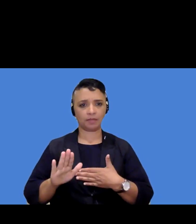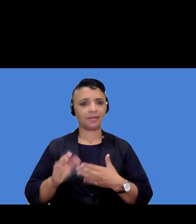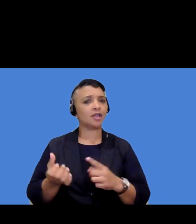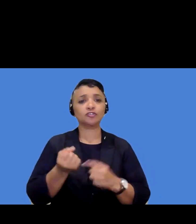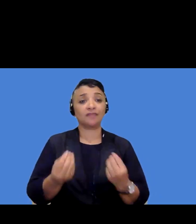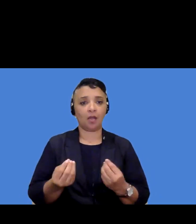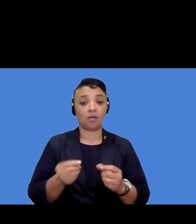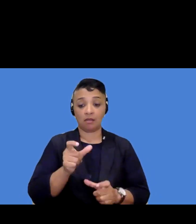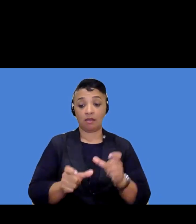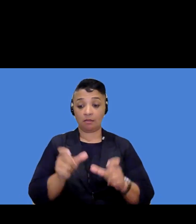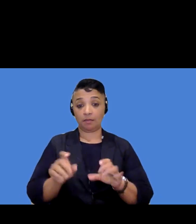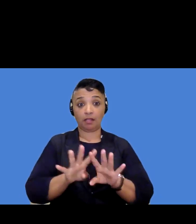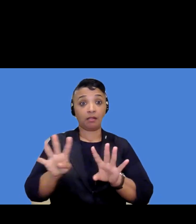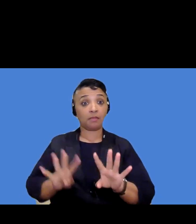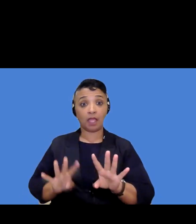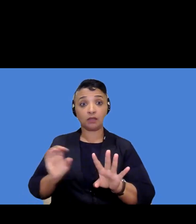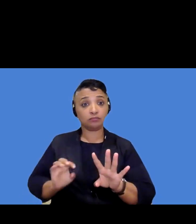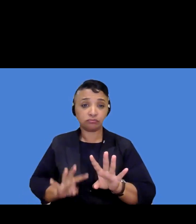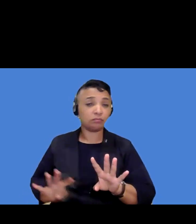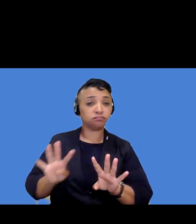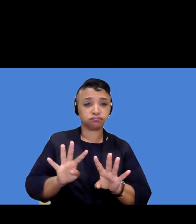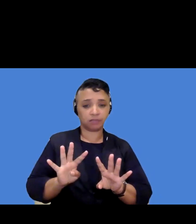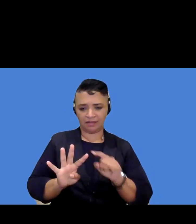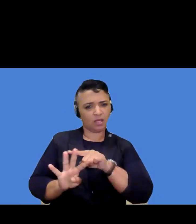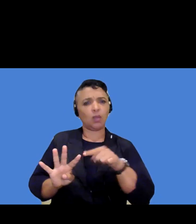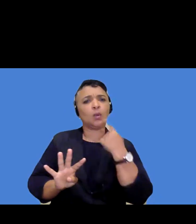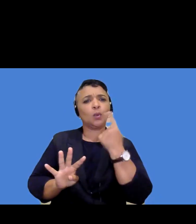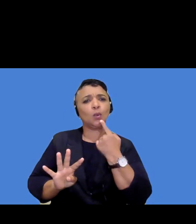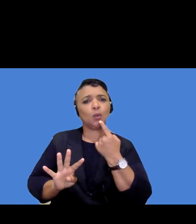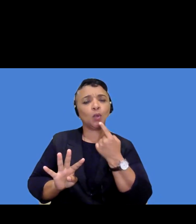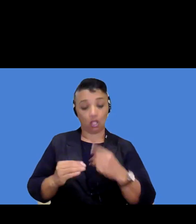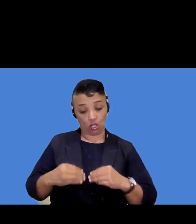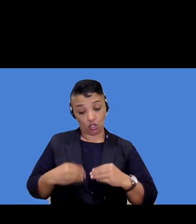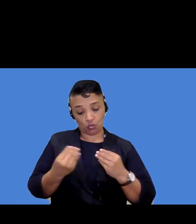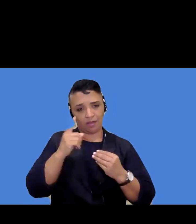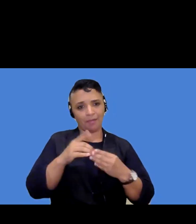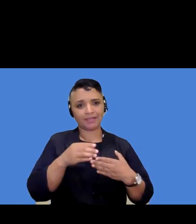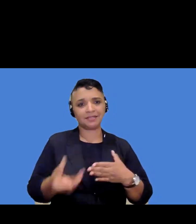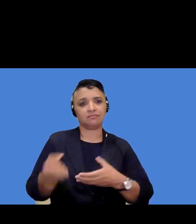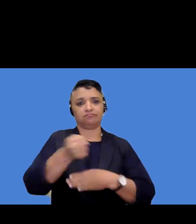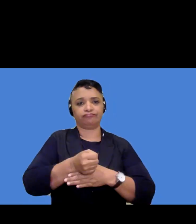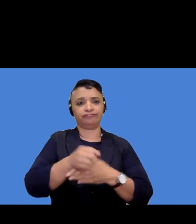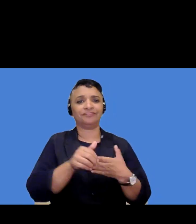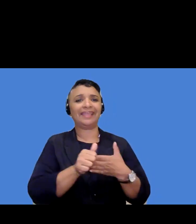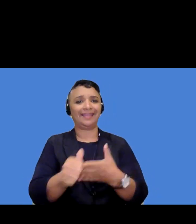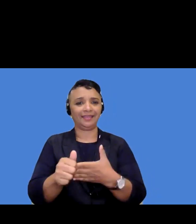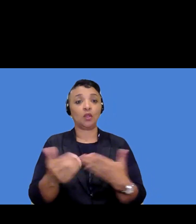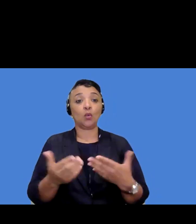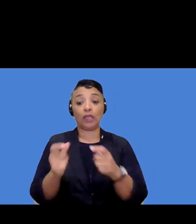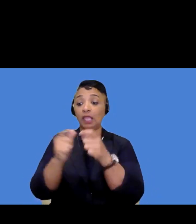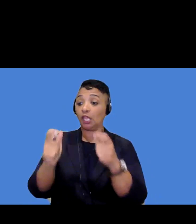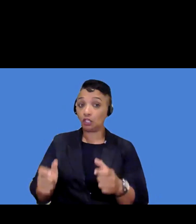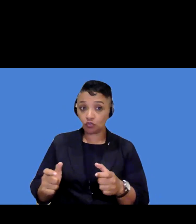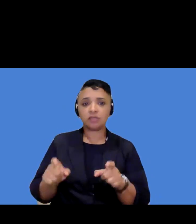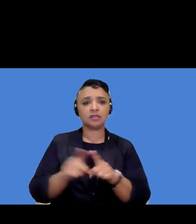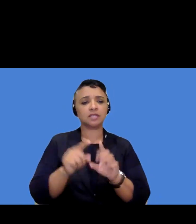behind, young people with disabilities must be in leadership positions in institutions and policy making